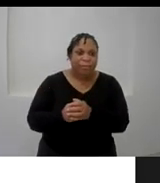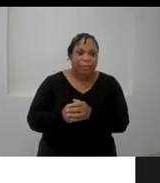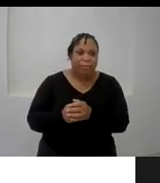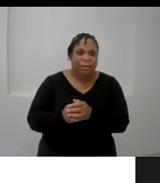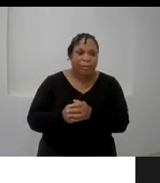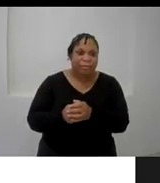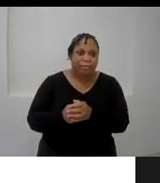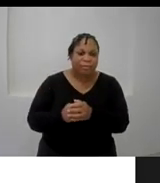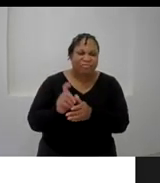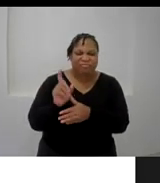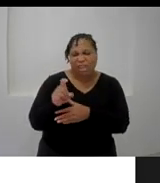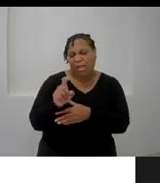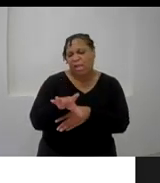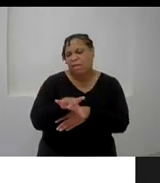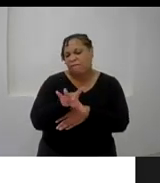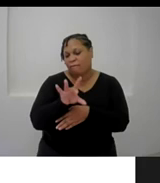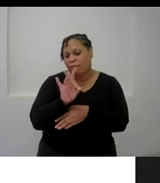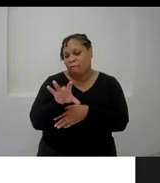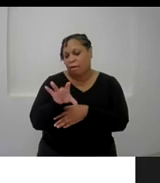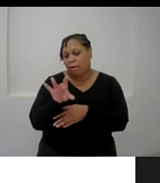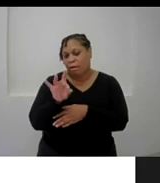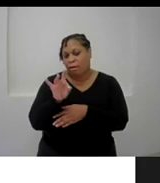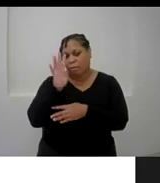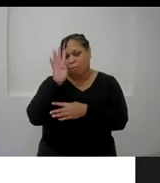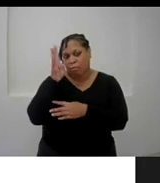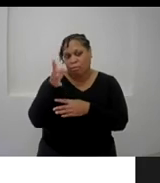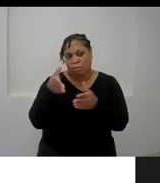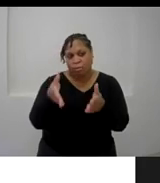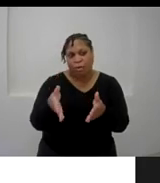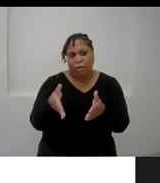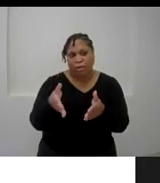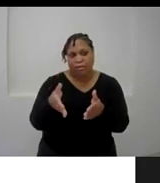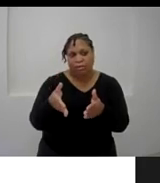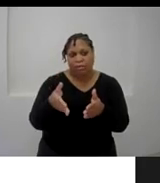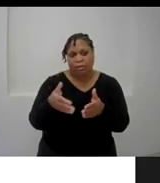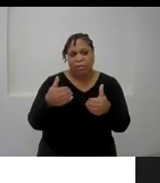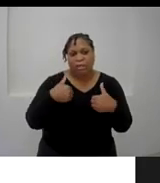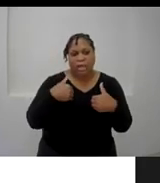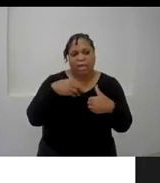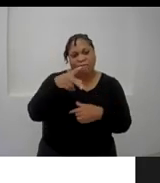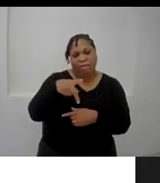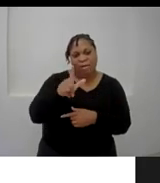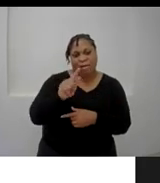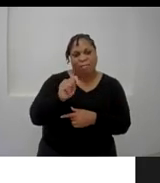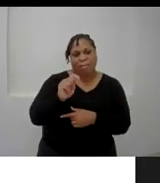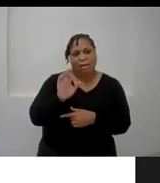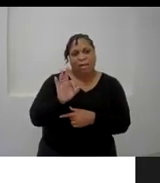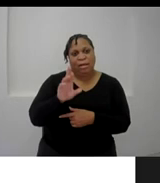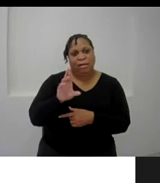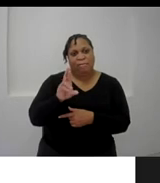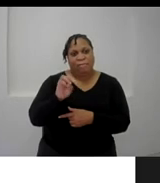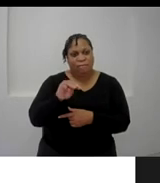we need to find ways that we can provide a platform for groups of people